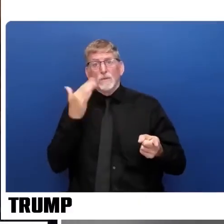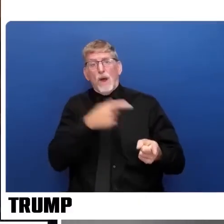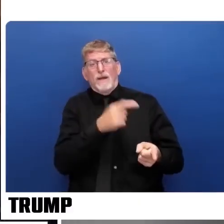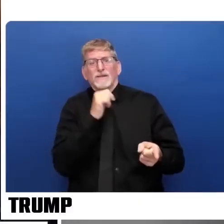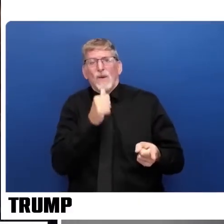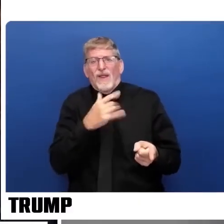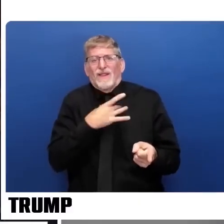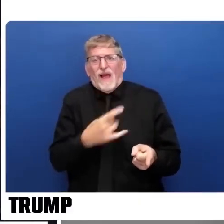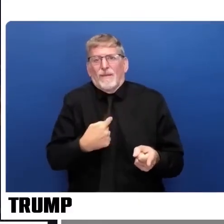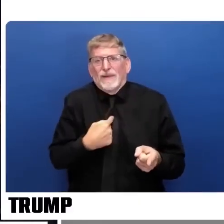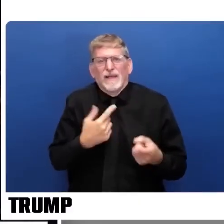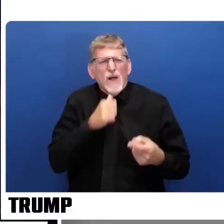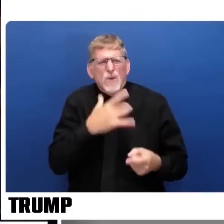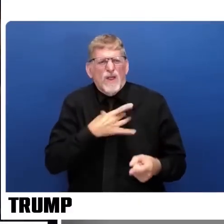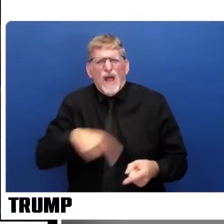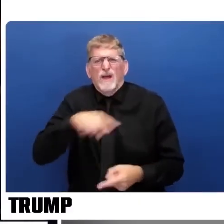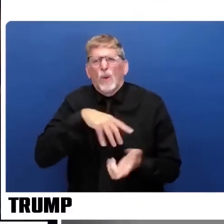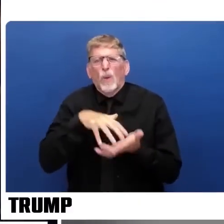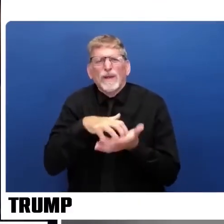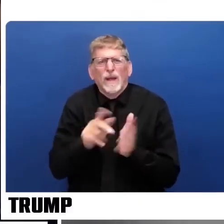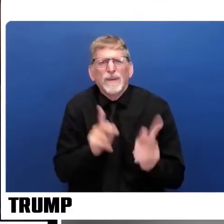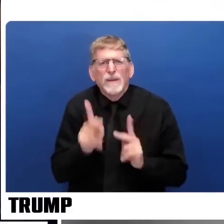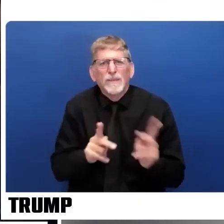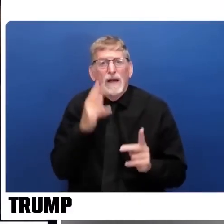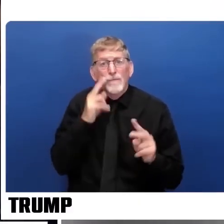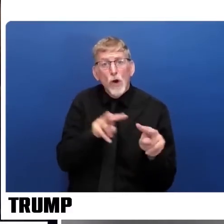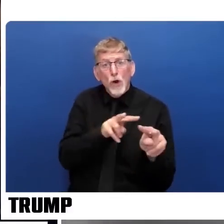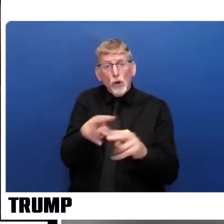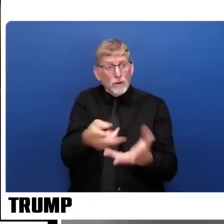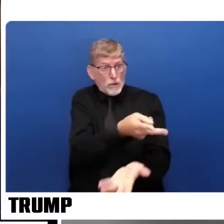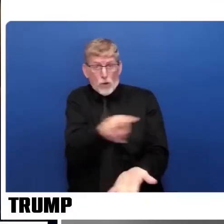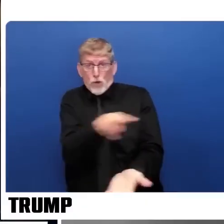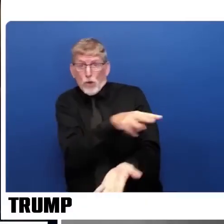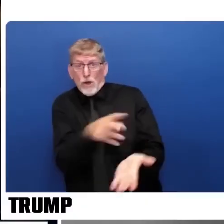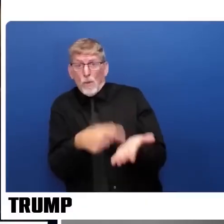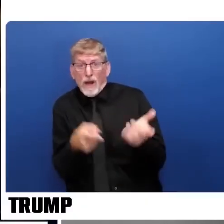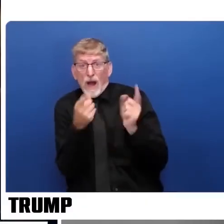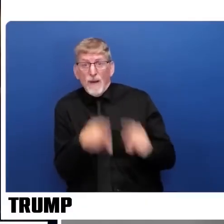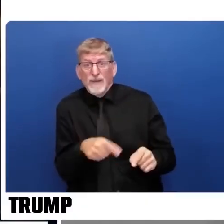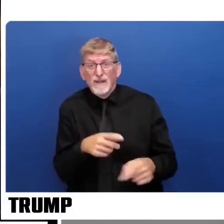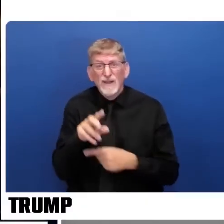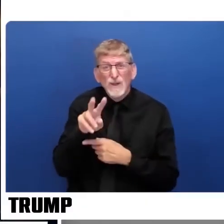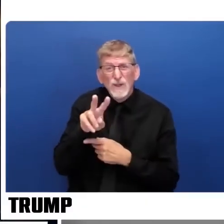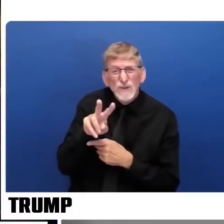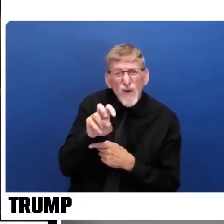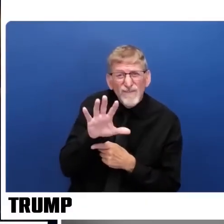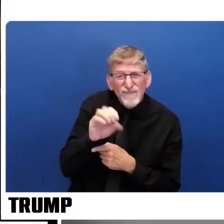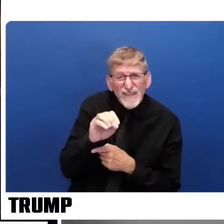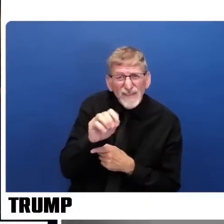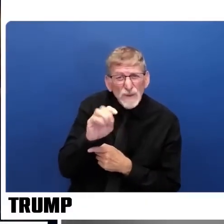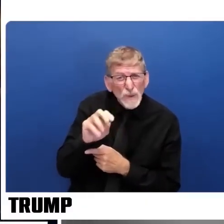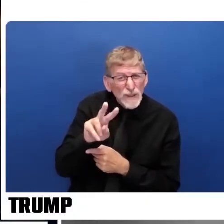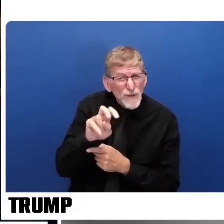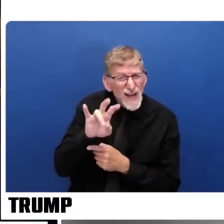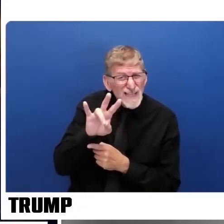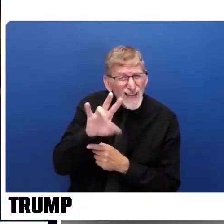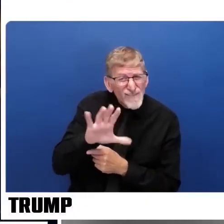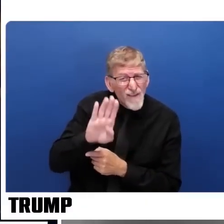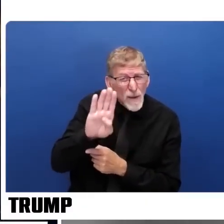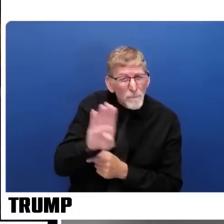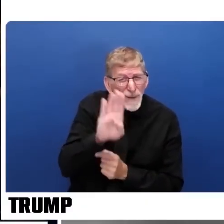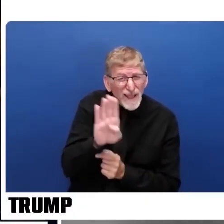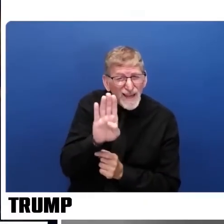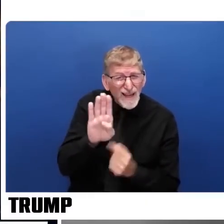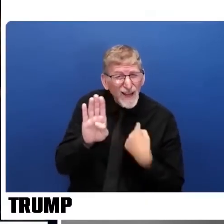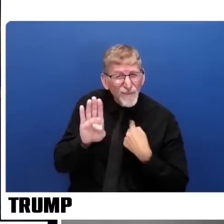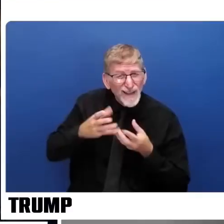you take a look at what's happening. We're in for 250 to 275 billion. They're into 100 to